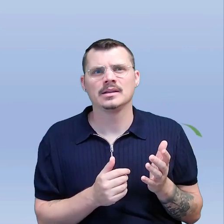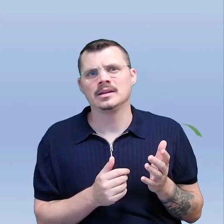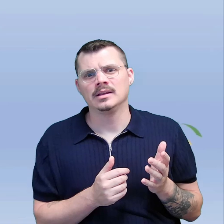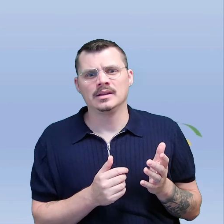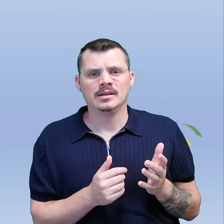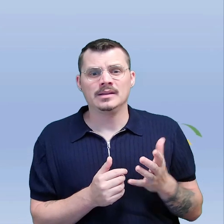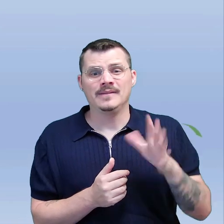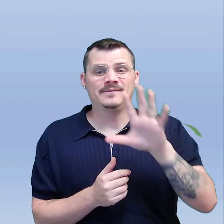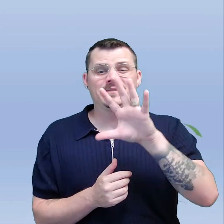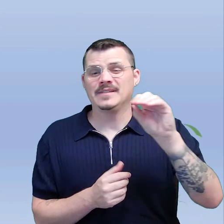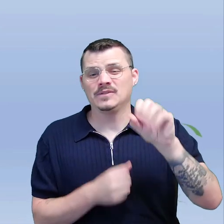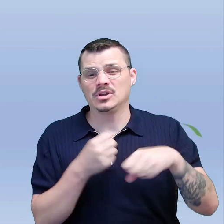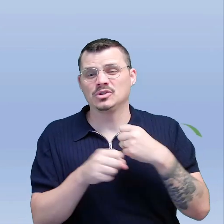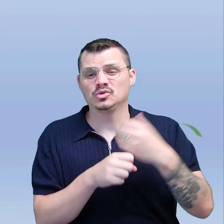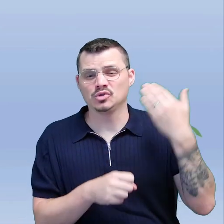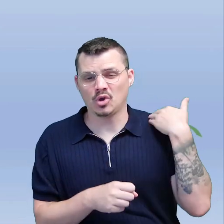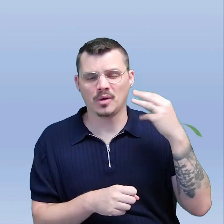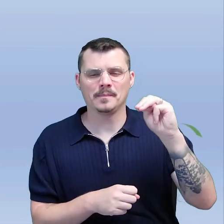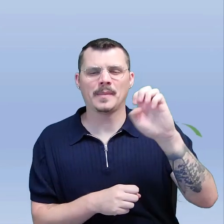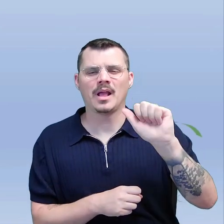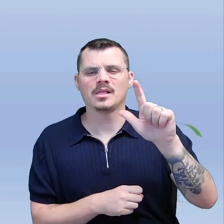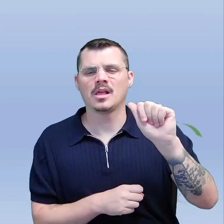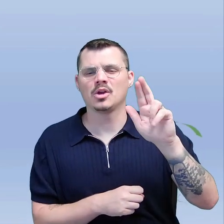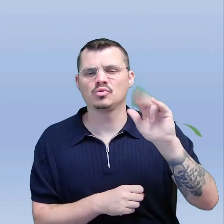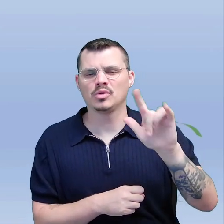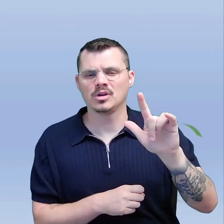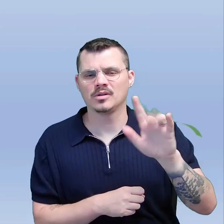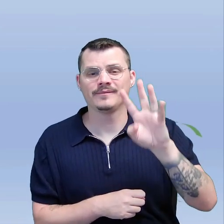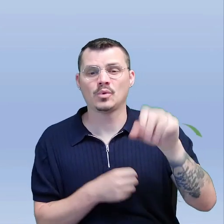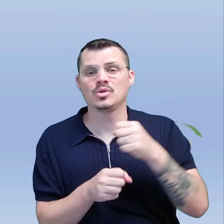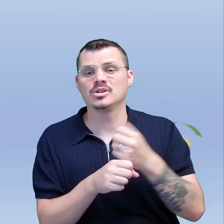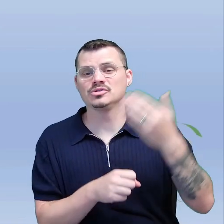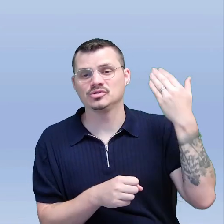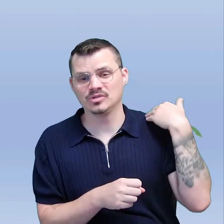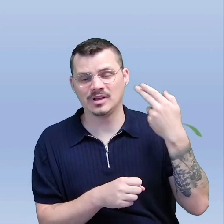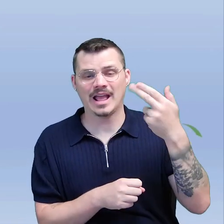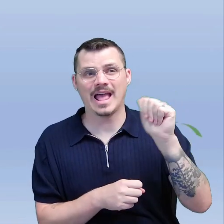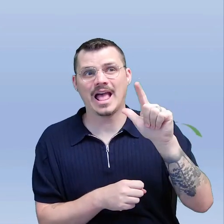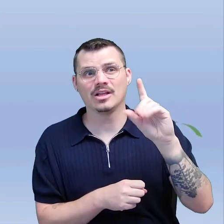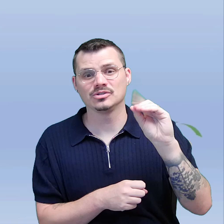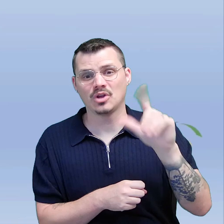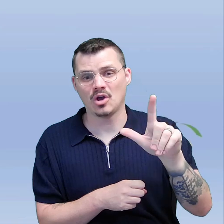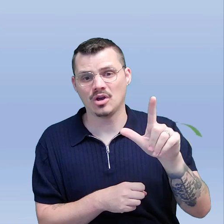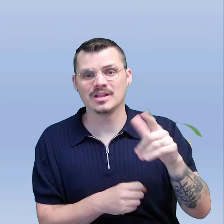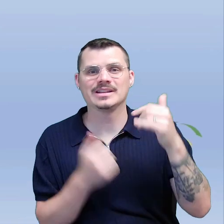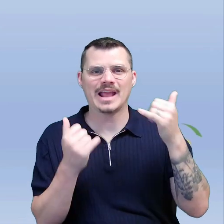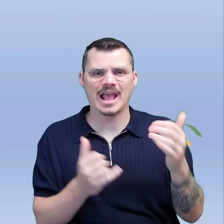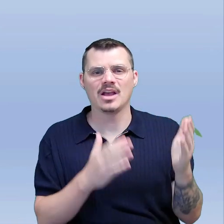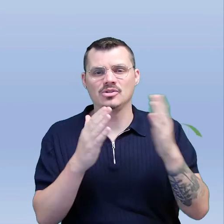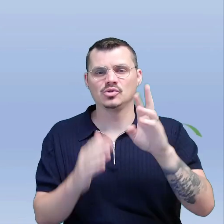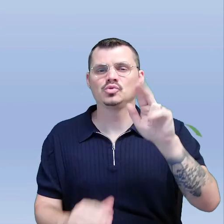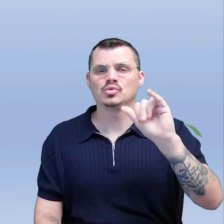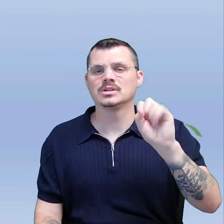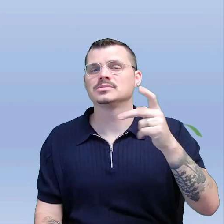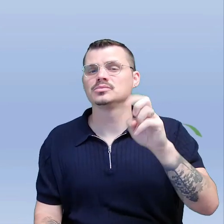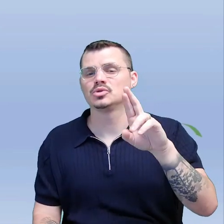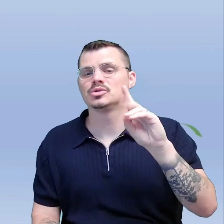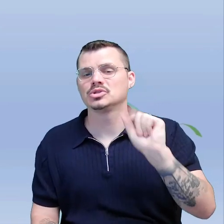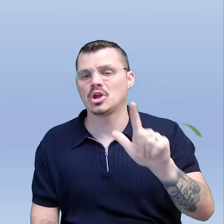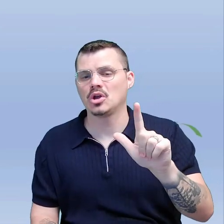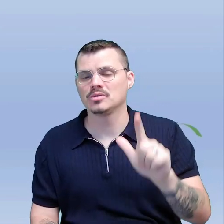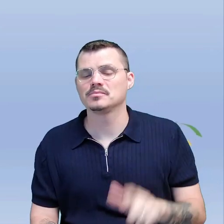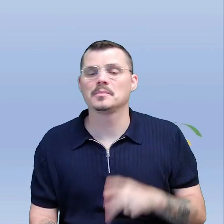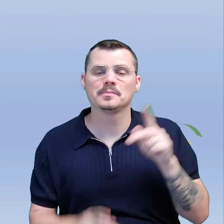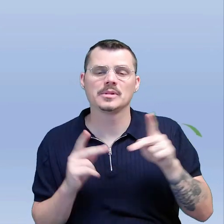about 50 years ago it was Mellaril, 40 years ago it was Haldol, and now it's Risperdal.